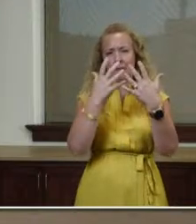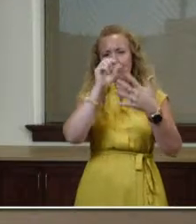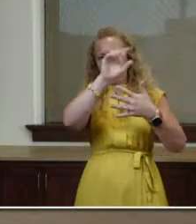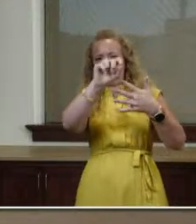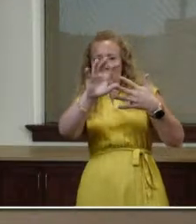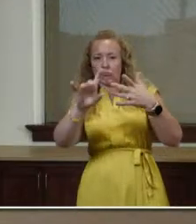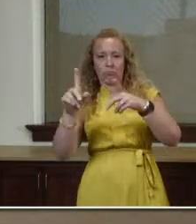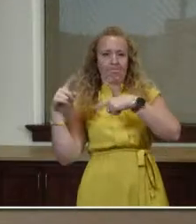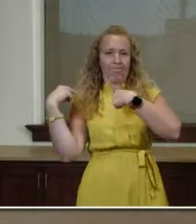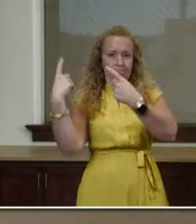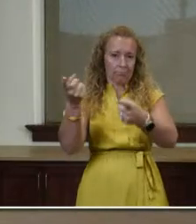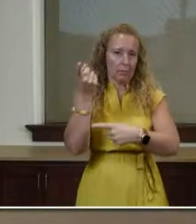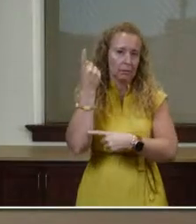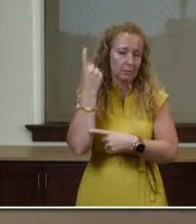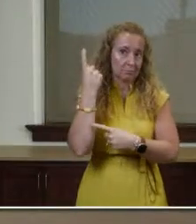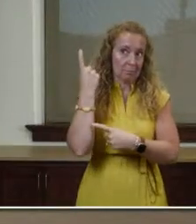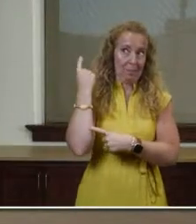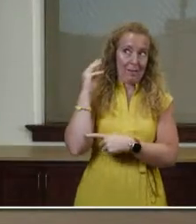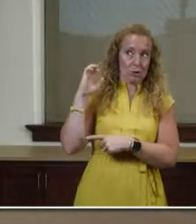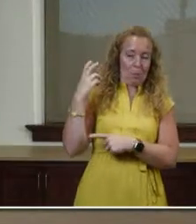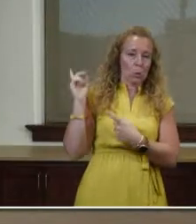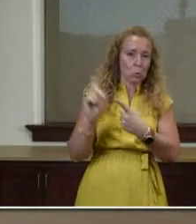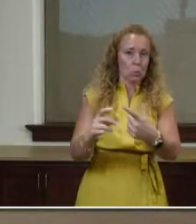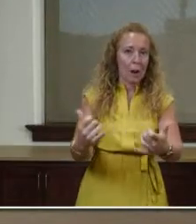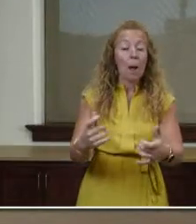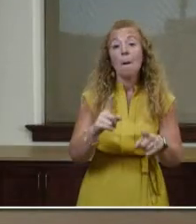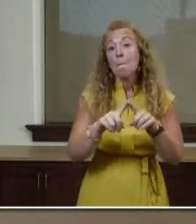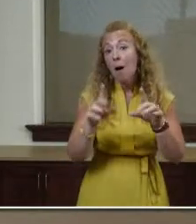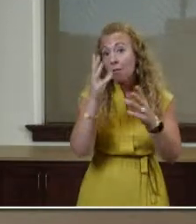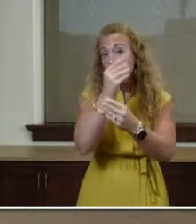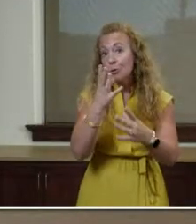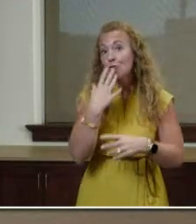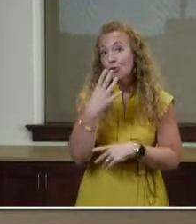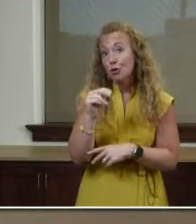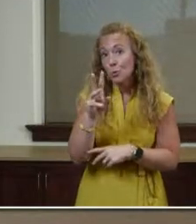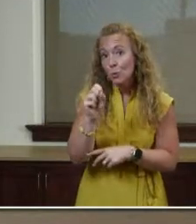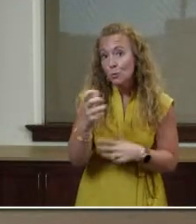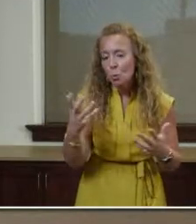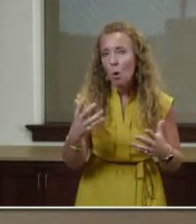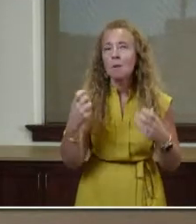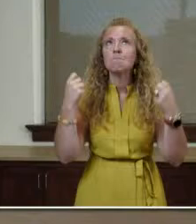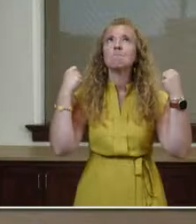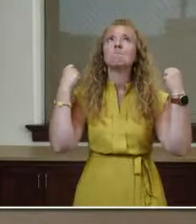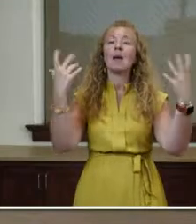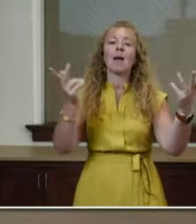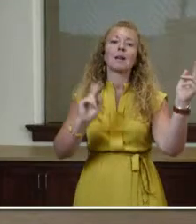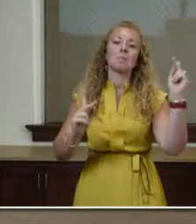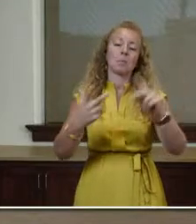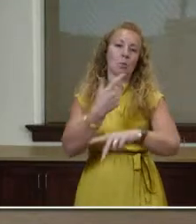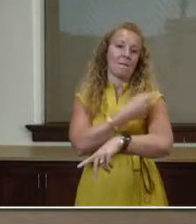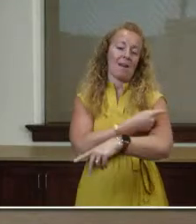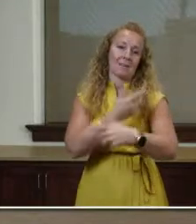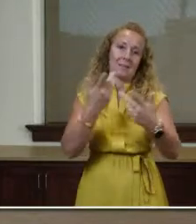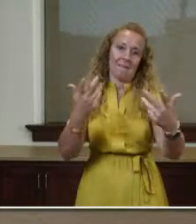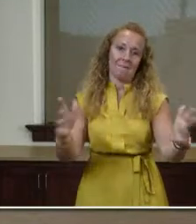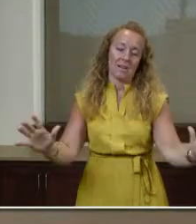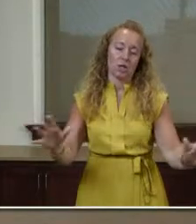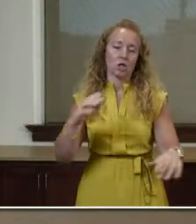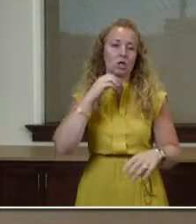we've done since last March. But the good news is so many of us are getting vaccinated, and we still